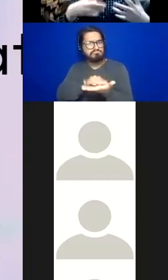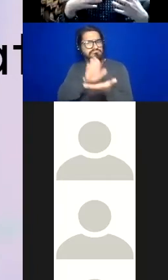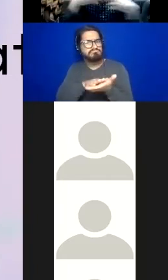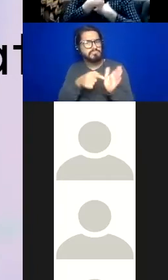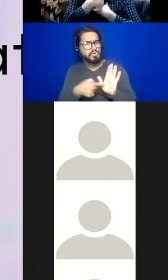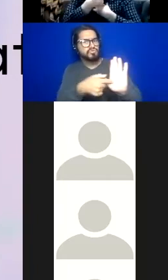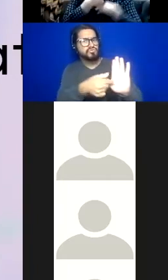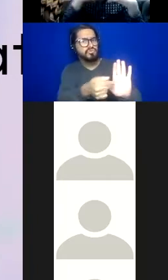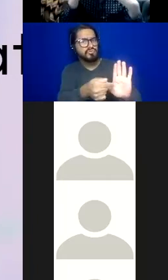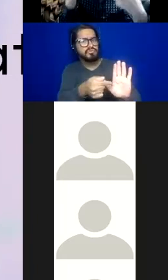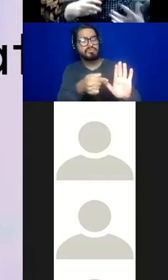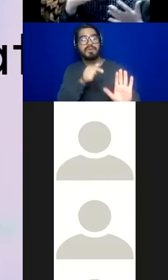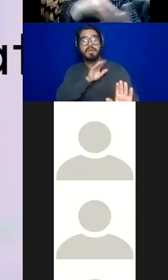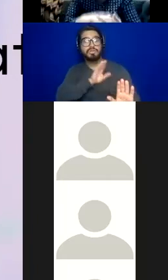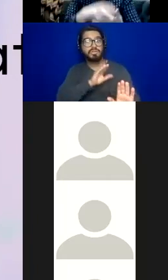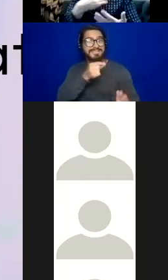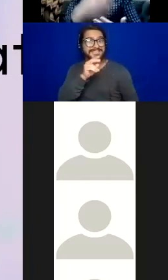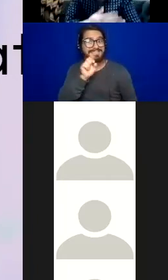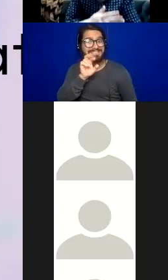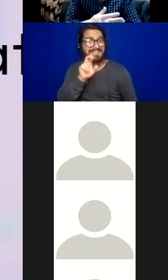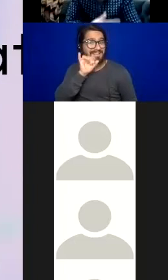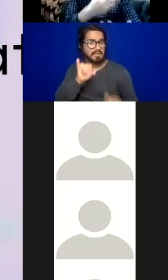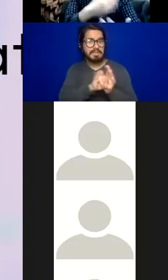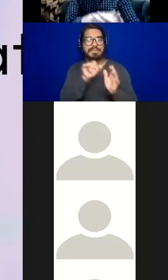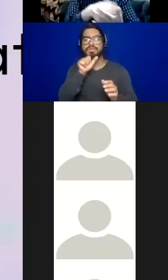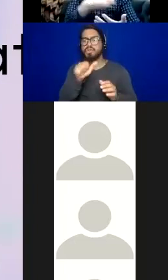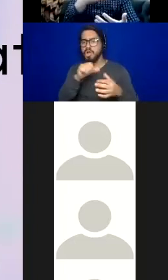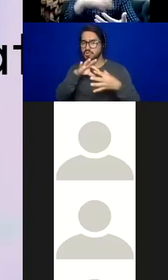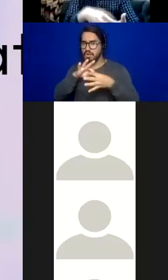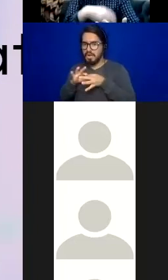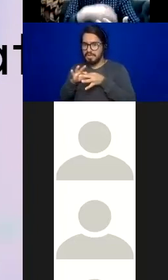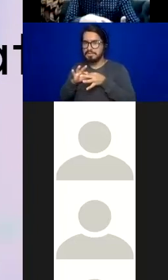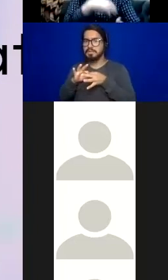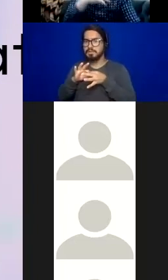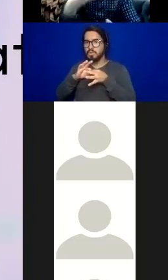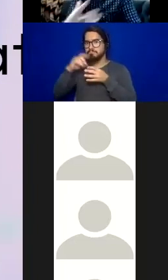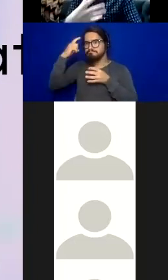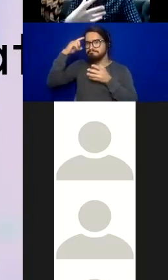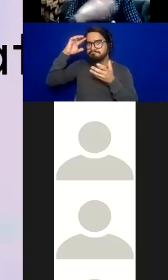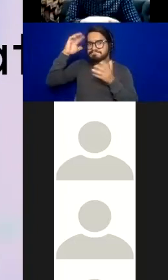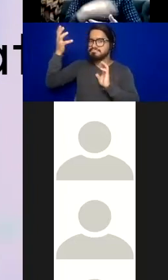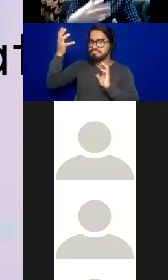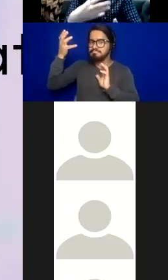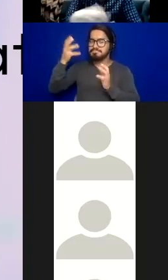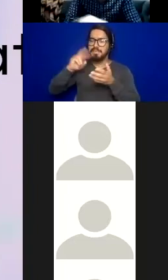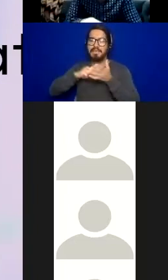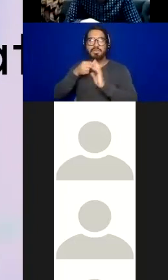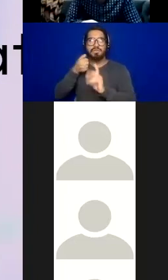that their gender identity is not just a part of their psychosis. So they're not just delusionally believing that they're